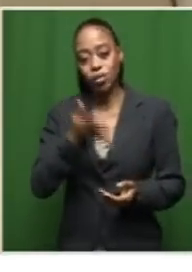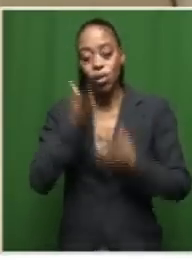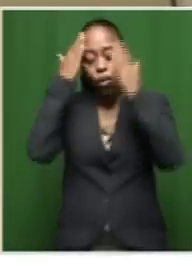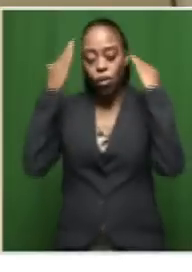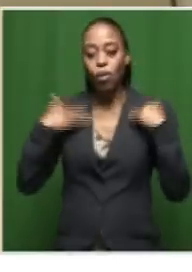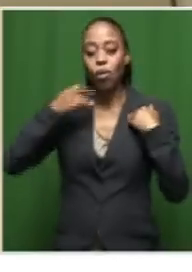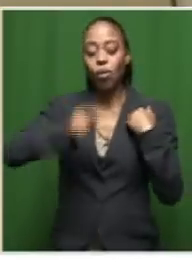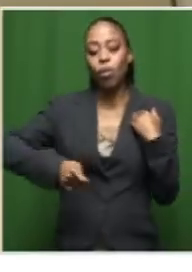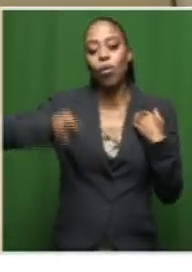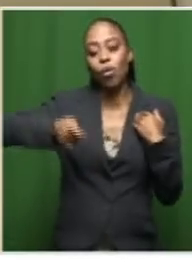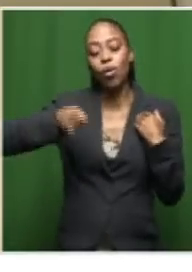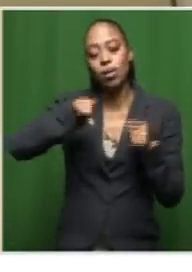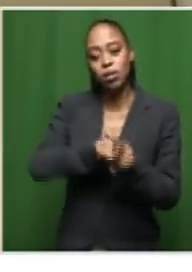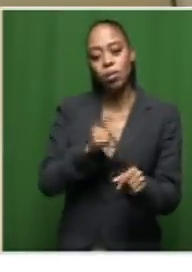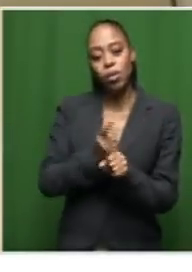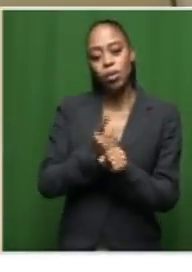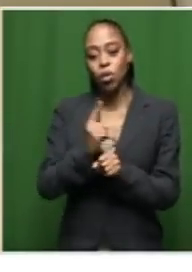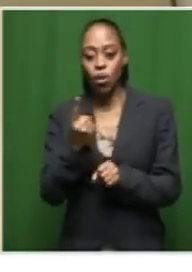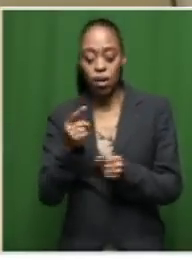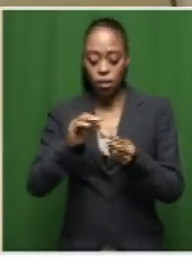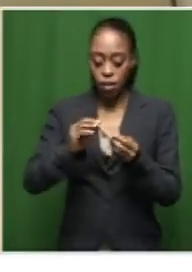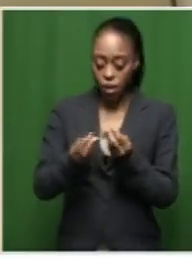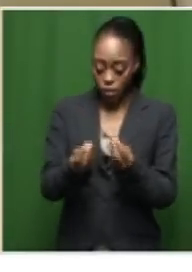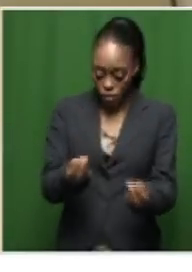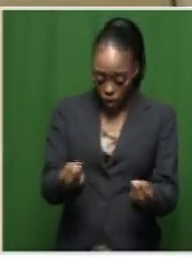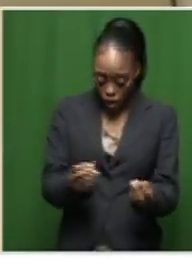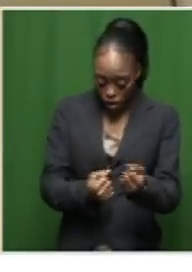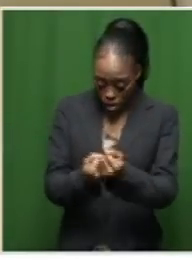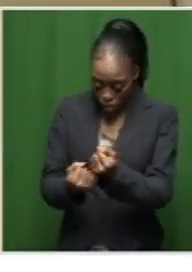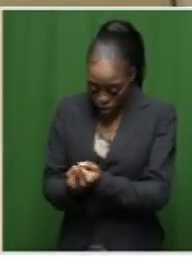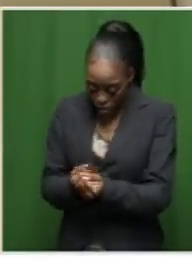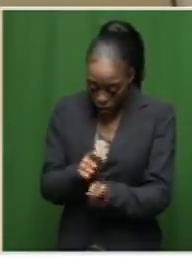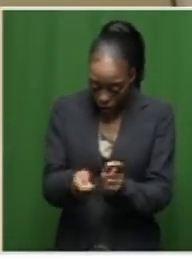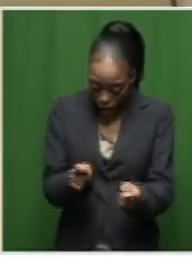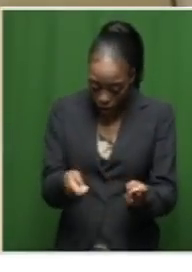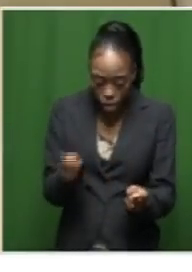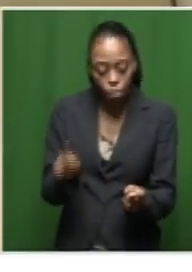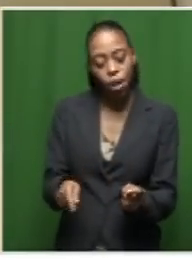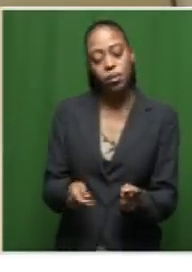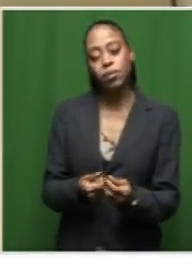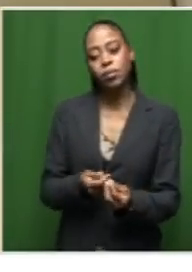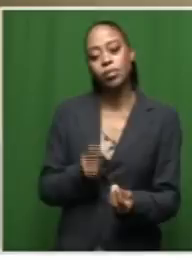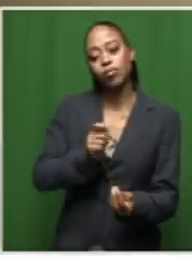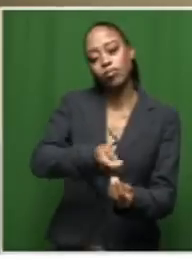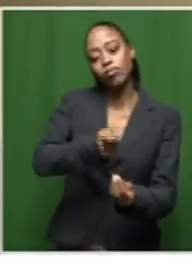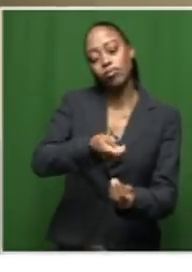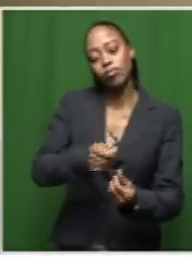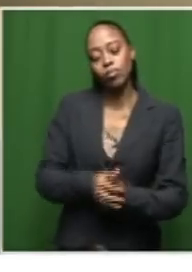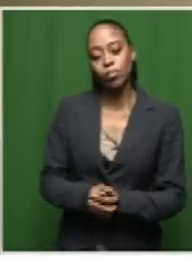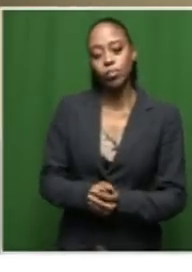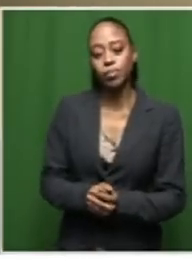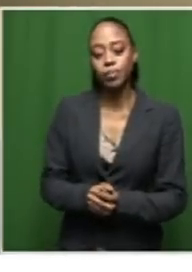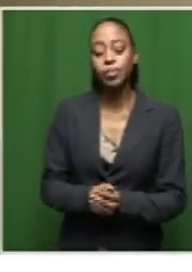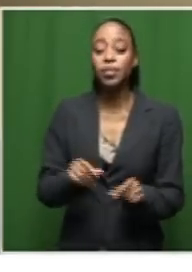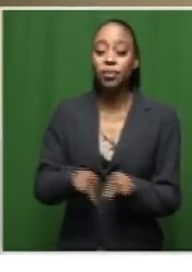magistrate one has to deal with the maintenance aspect that I've just dealt with. All right, sure. Okay, so I